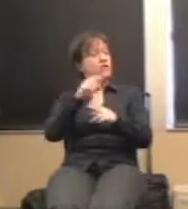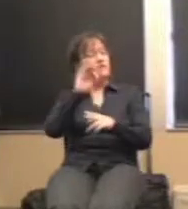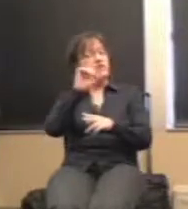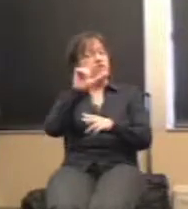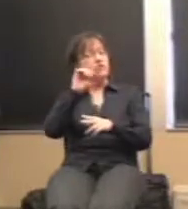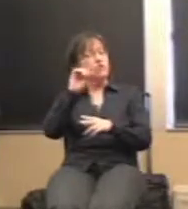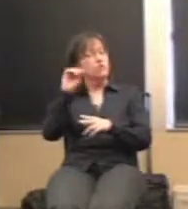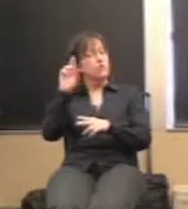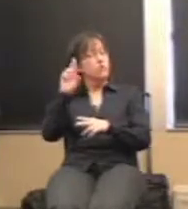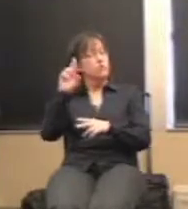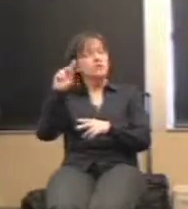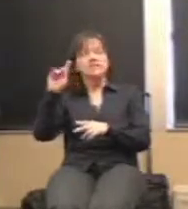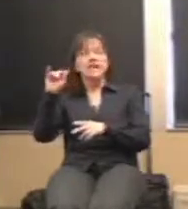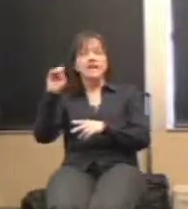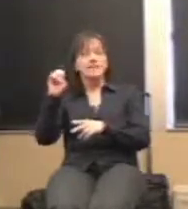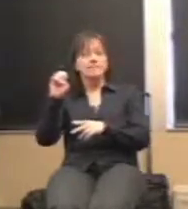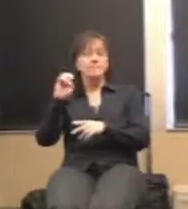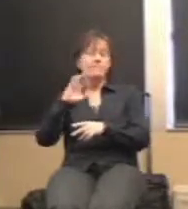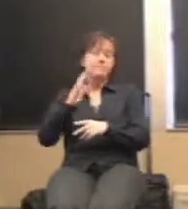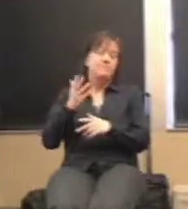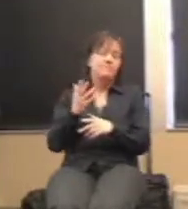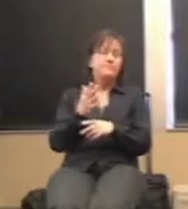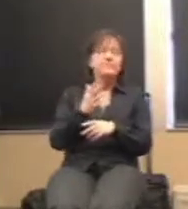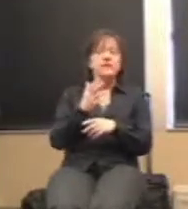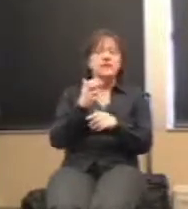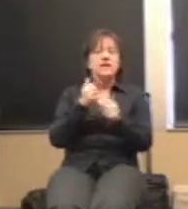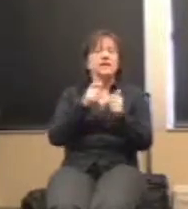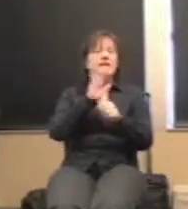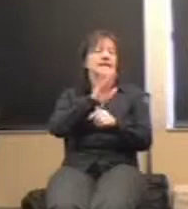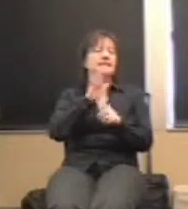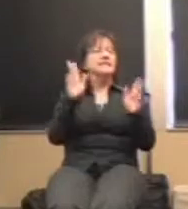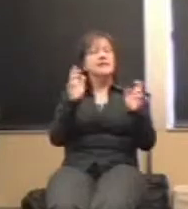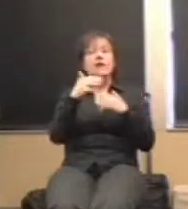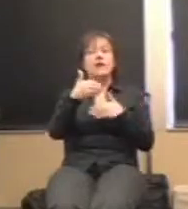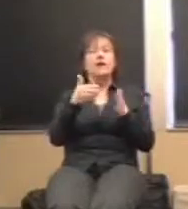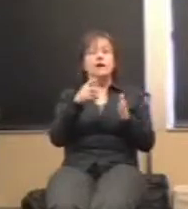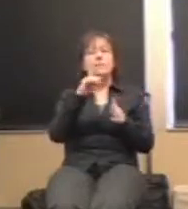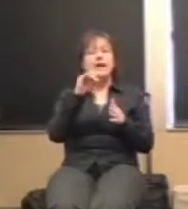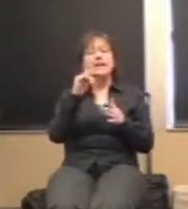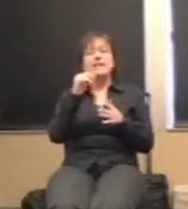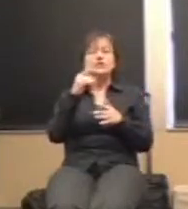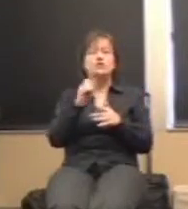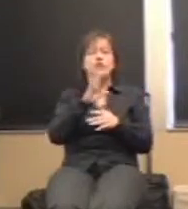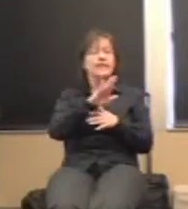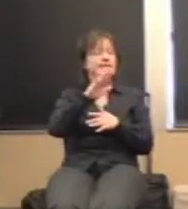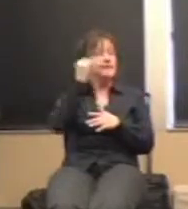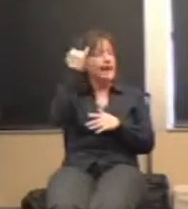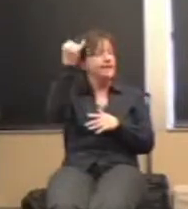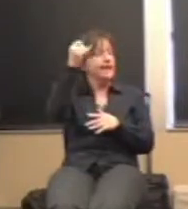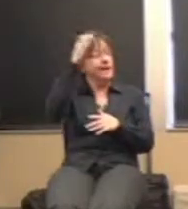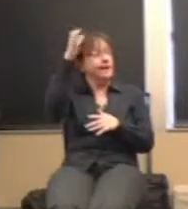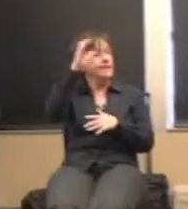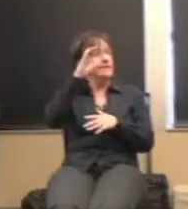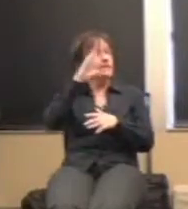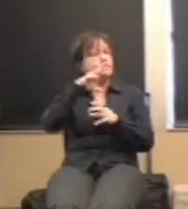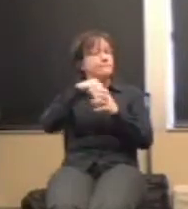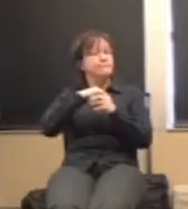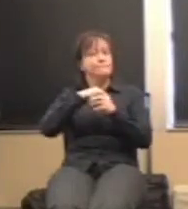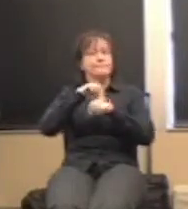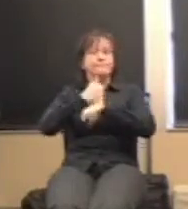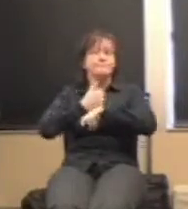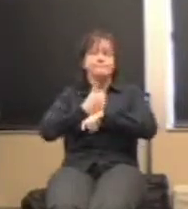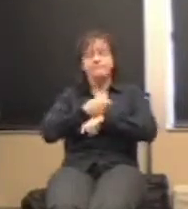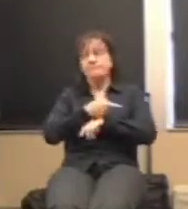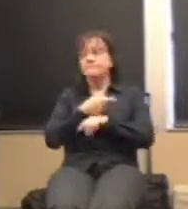His packaged deal. All these people who package all of these skills and fun things that we know are effective